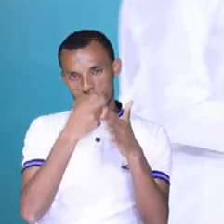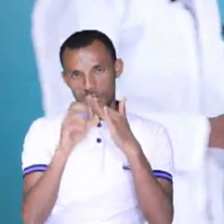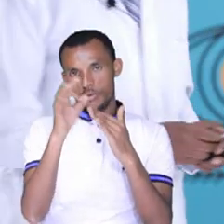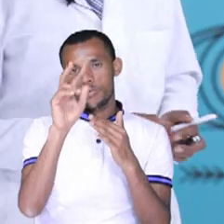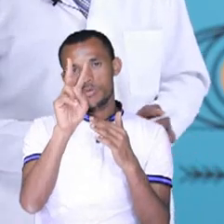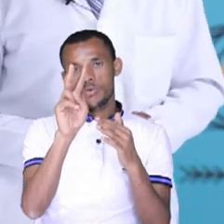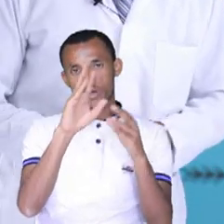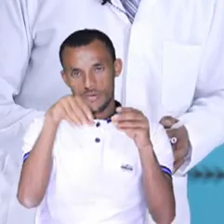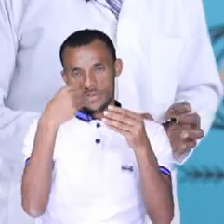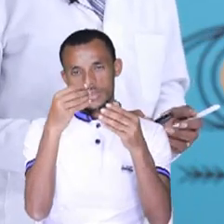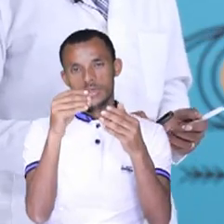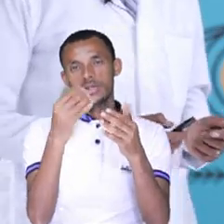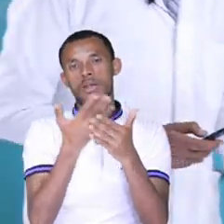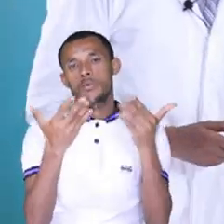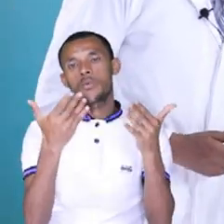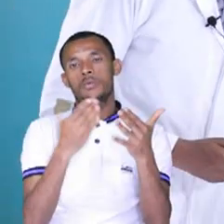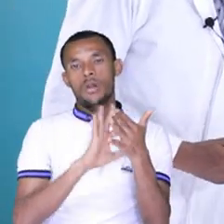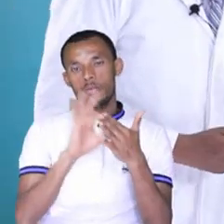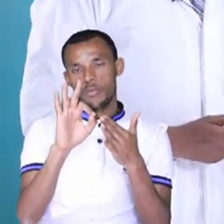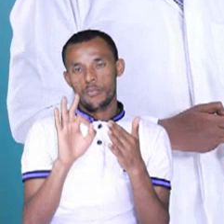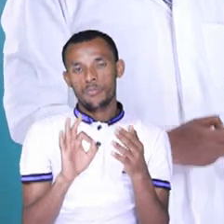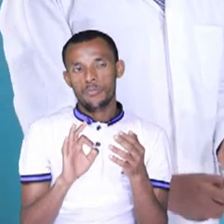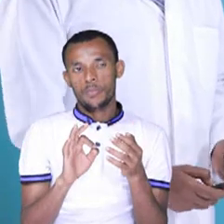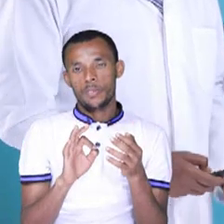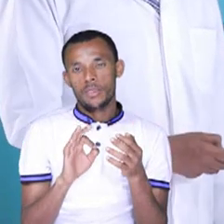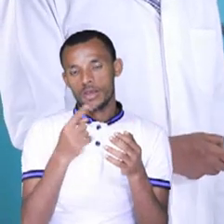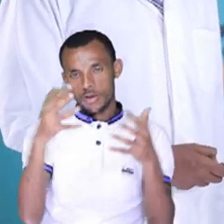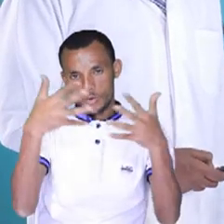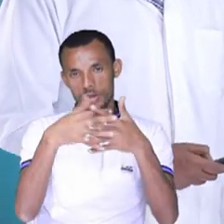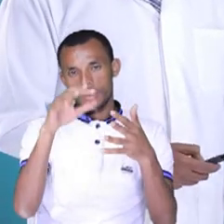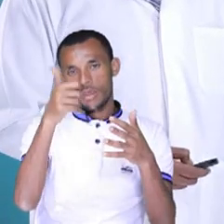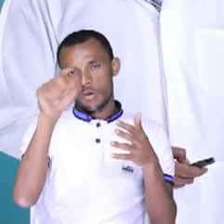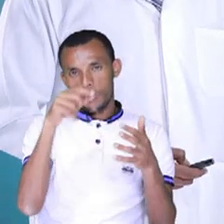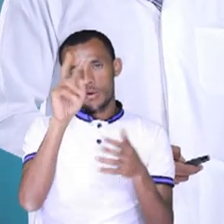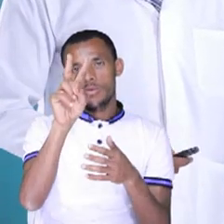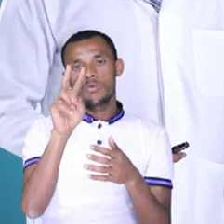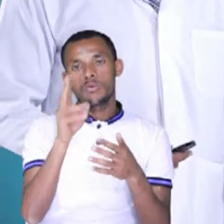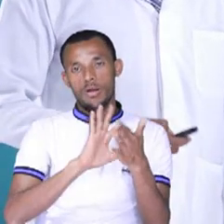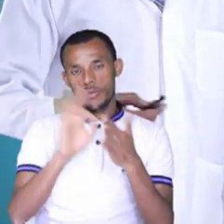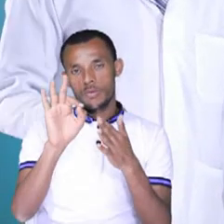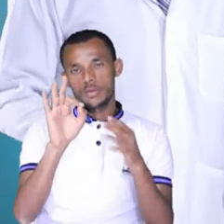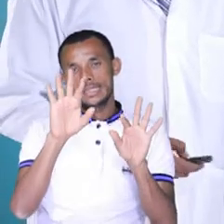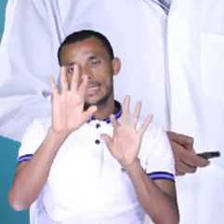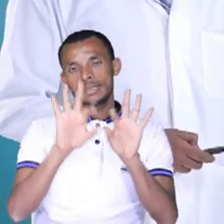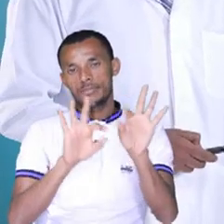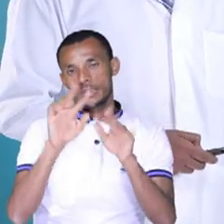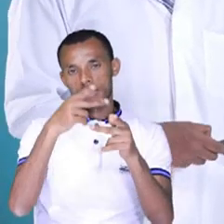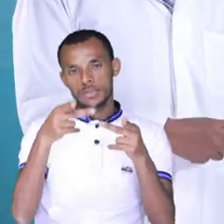the 2, it gives number of elements of the event. The combination of 10, 2 gives number of sample